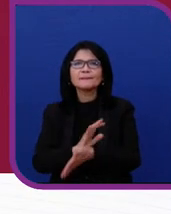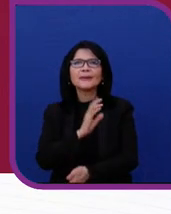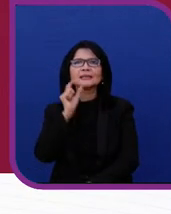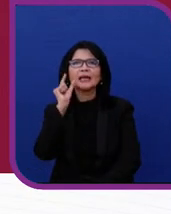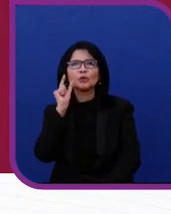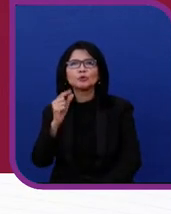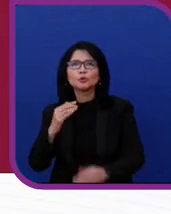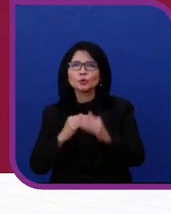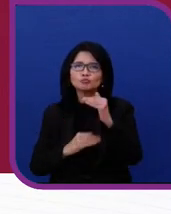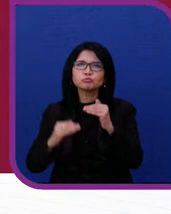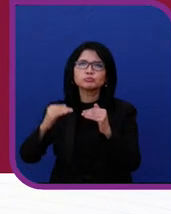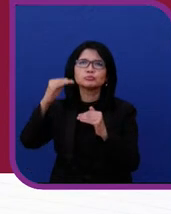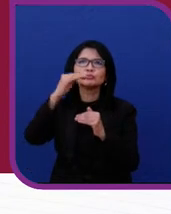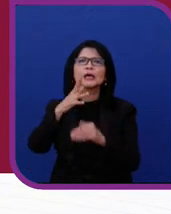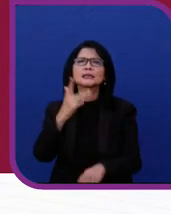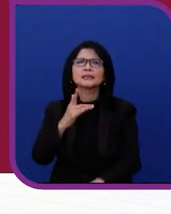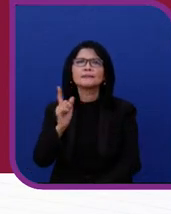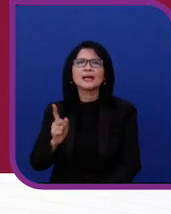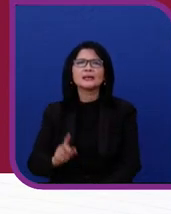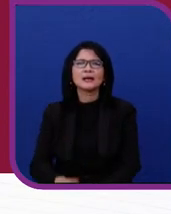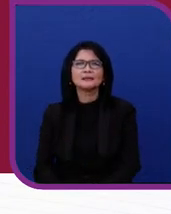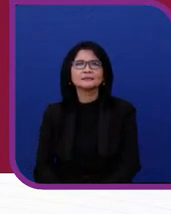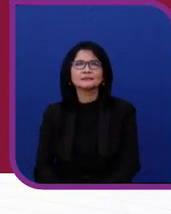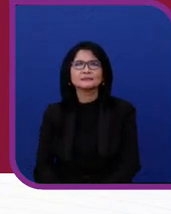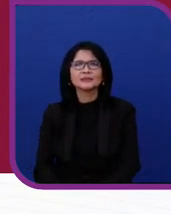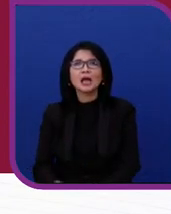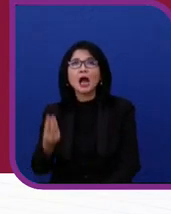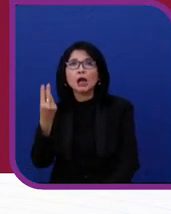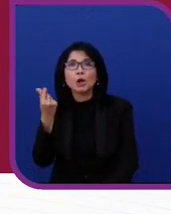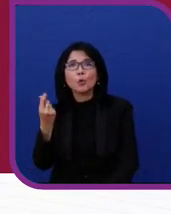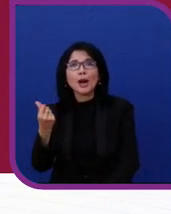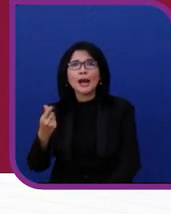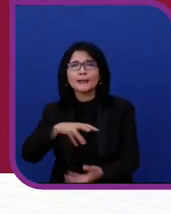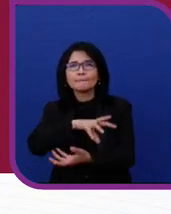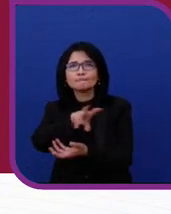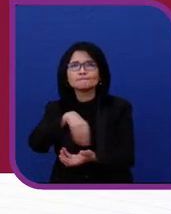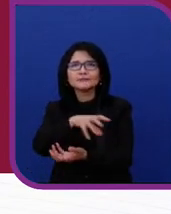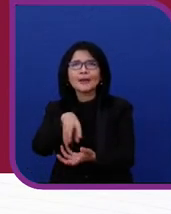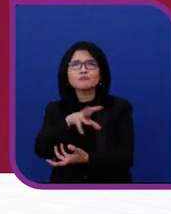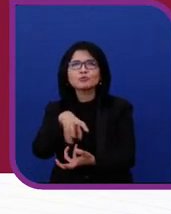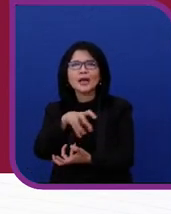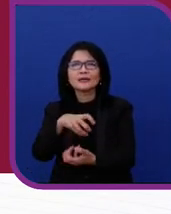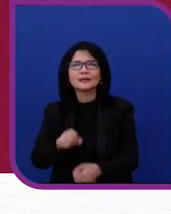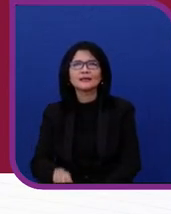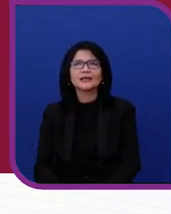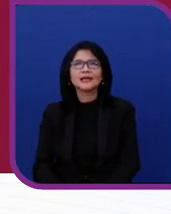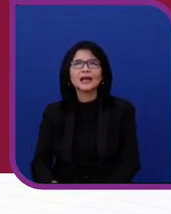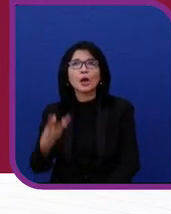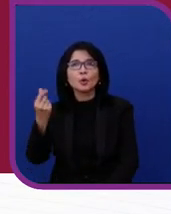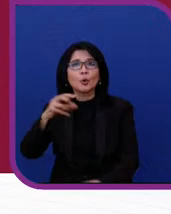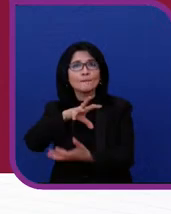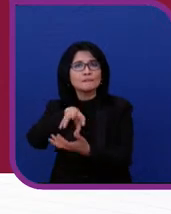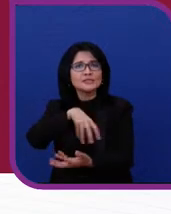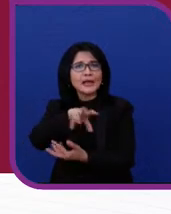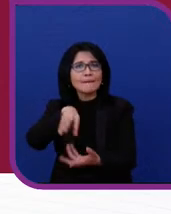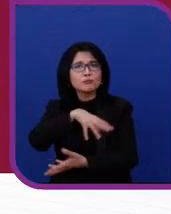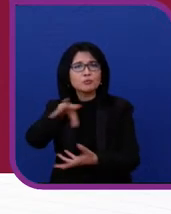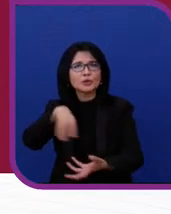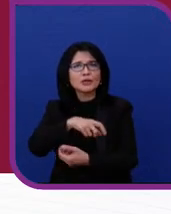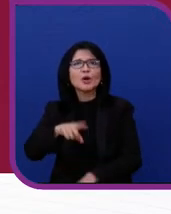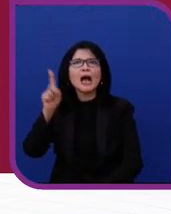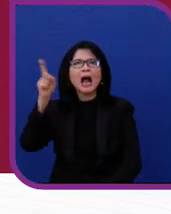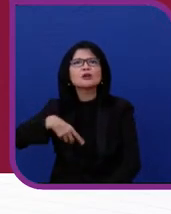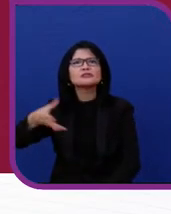softlens Finance blender Finest in it has to be Understood that